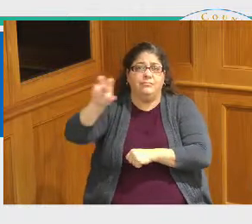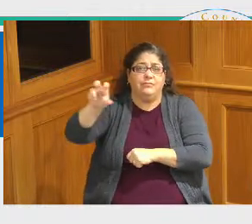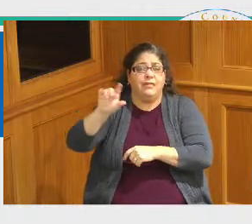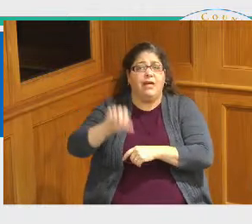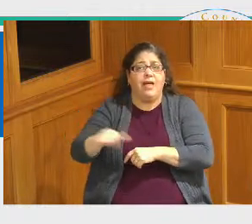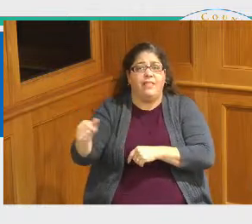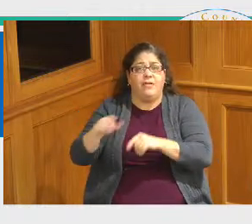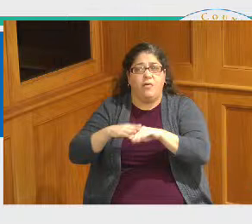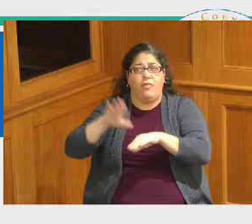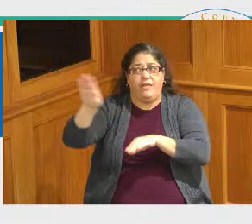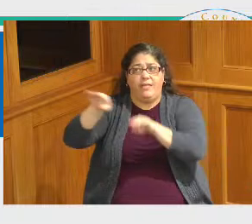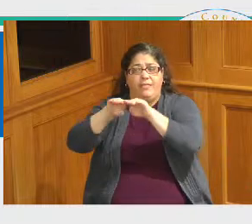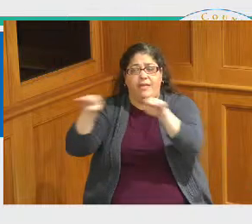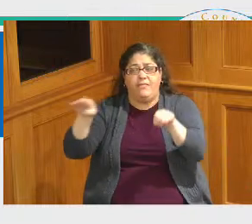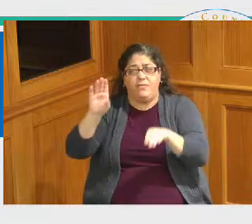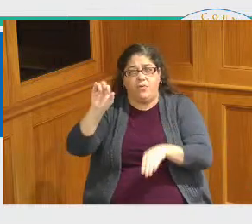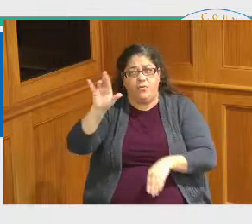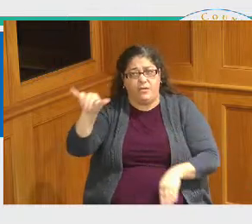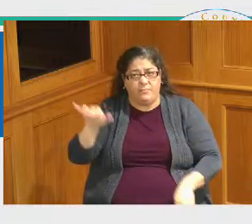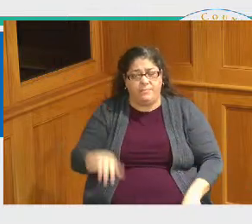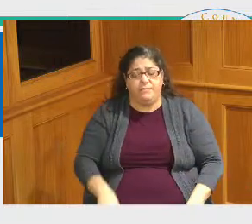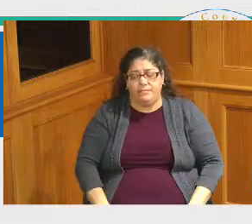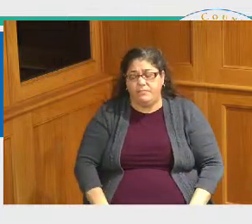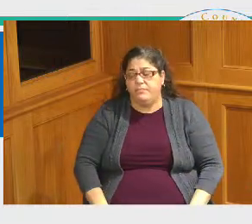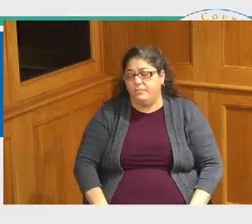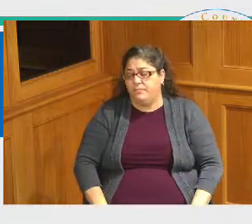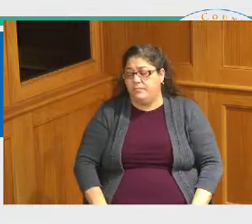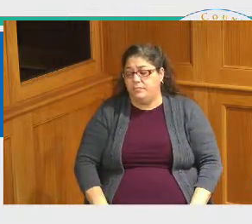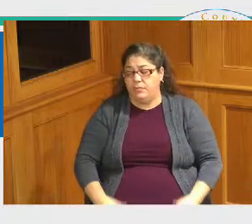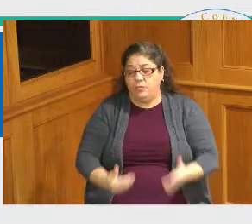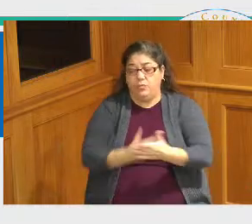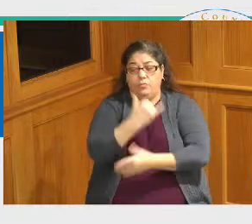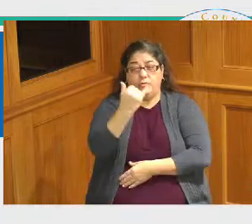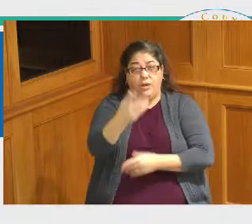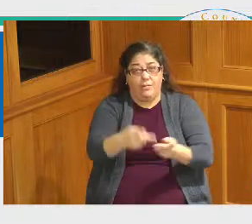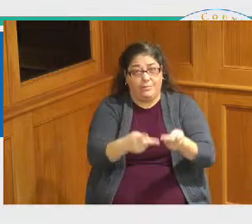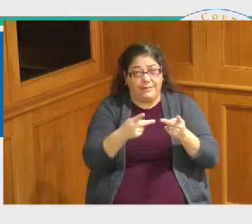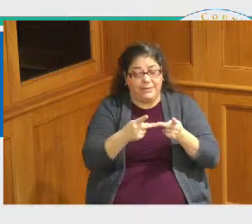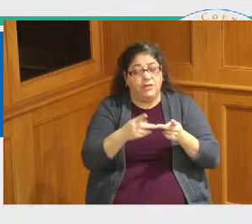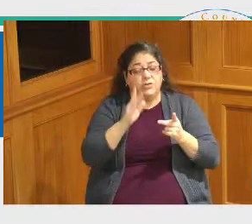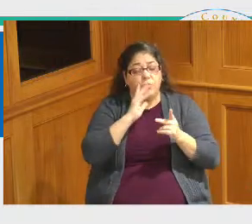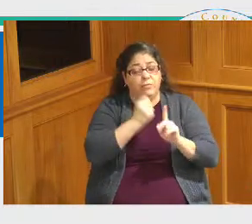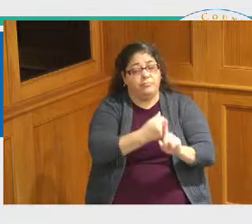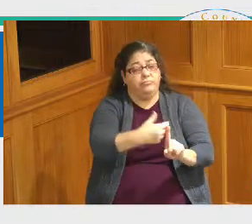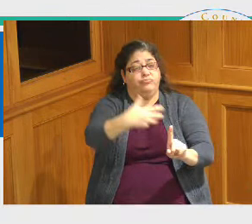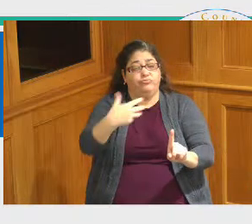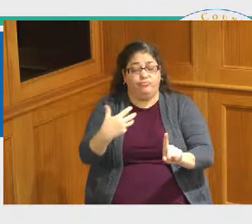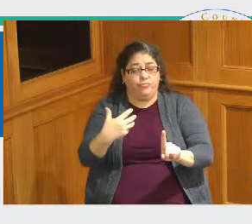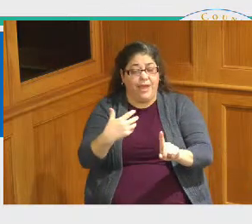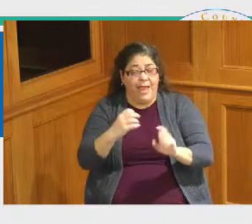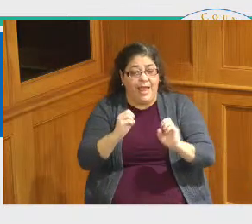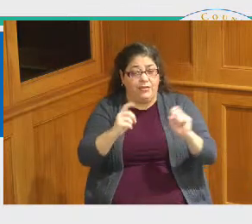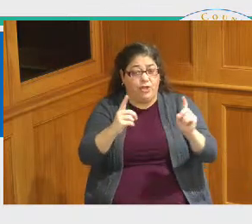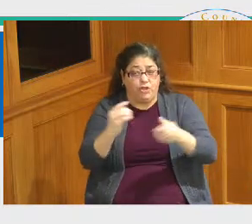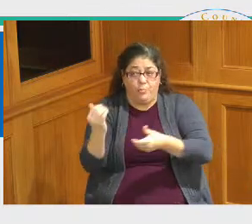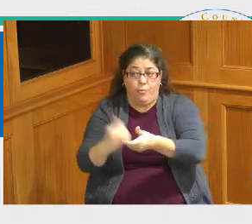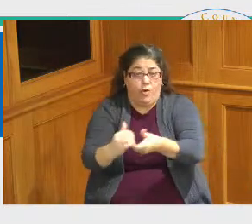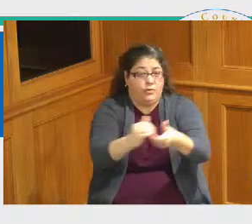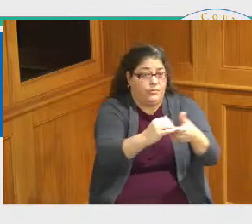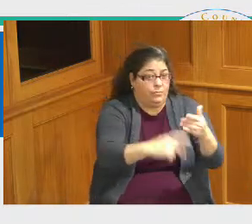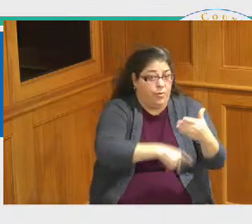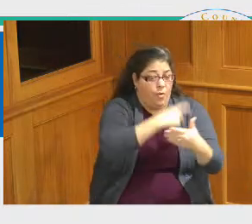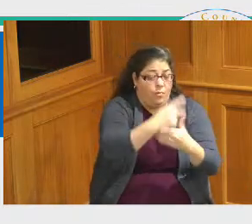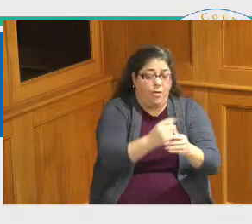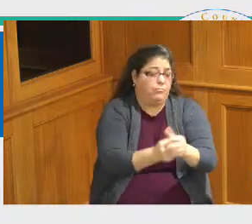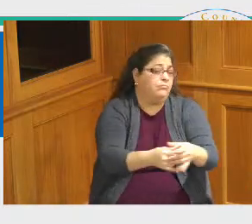level. And the new position would work to expand our educational partnership program that I just mentioned